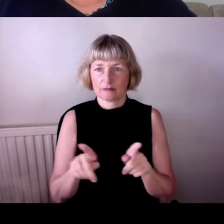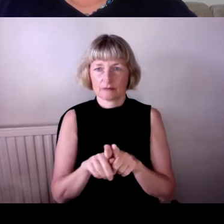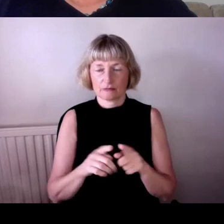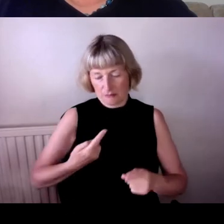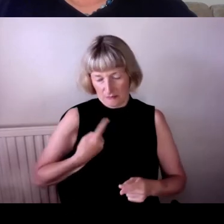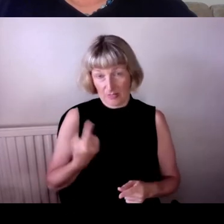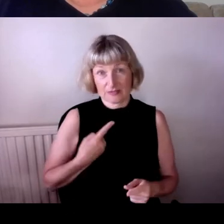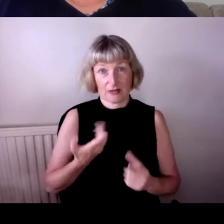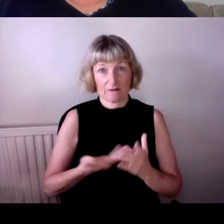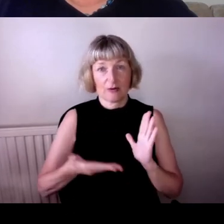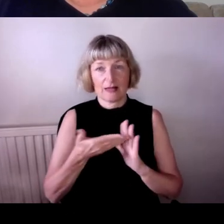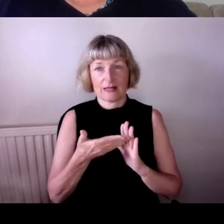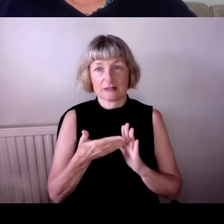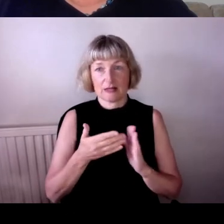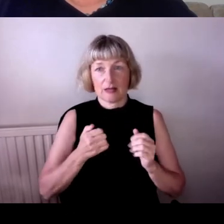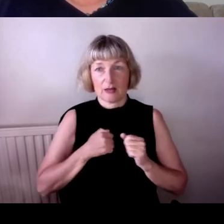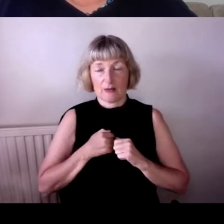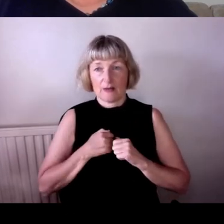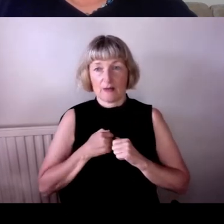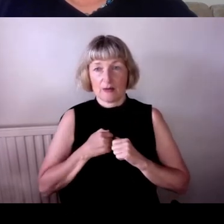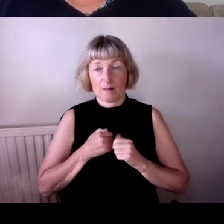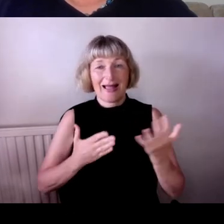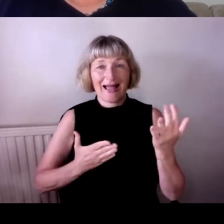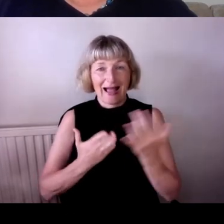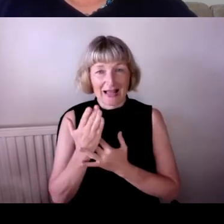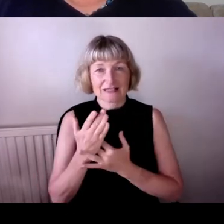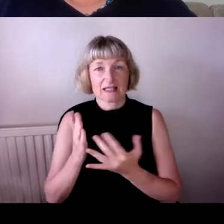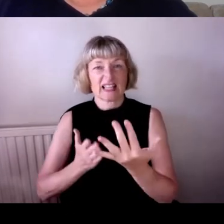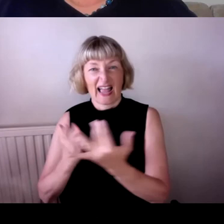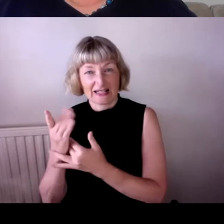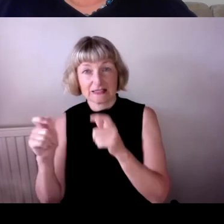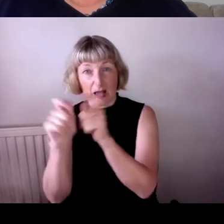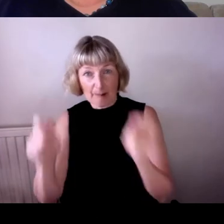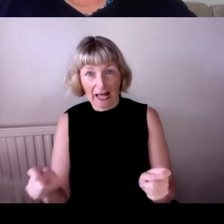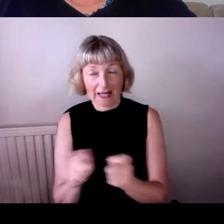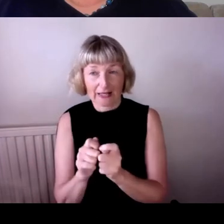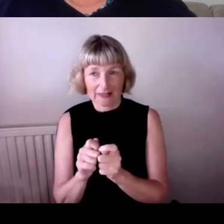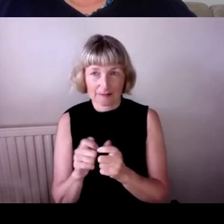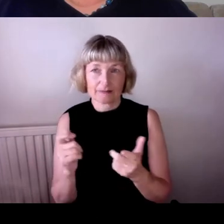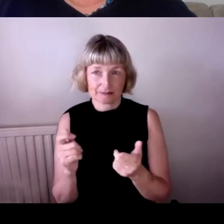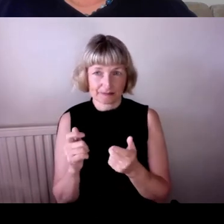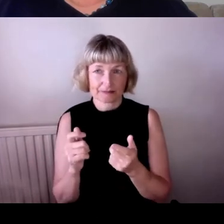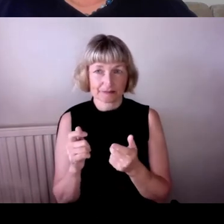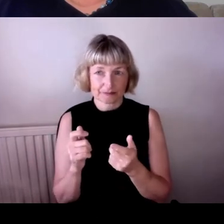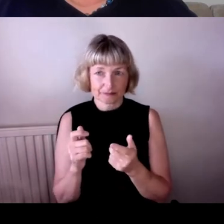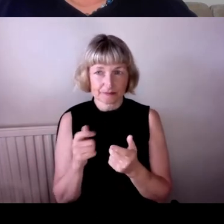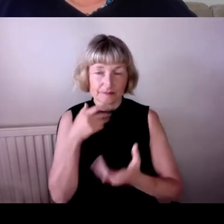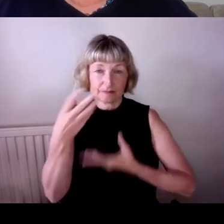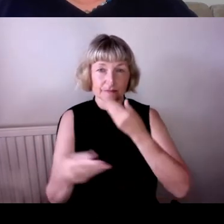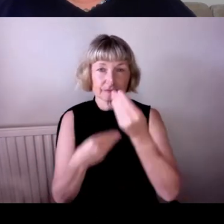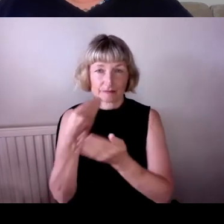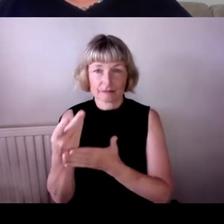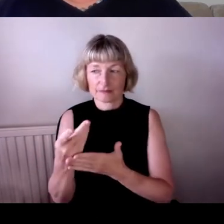to my Accessing Access pack, which unpacks a little bit of some of the experiences I went through making my